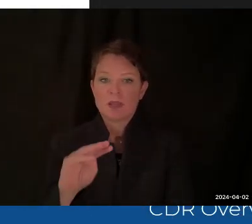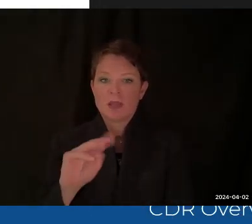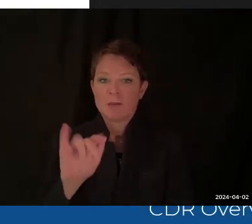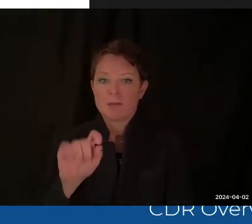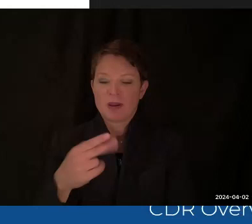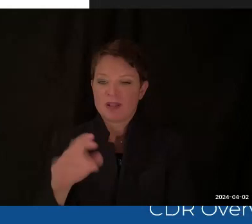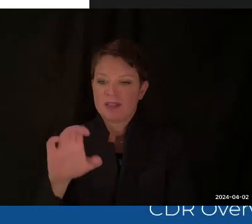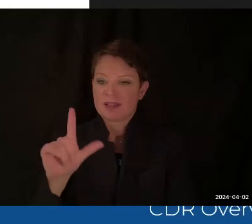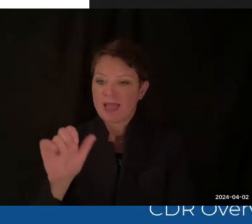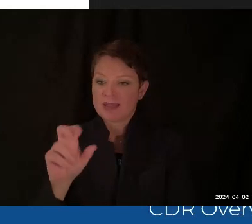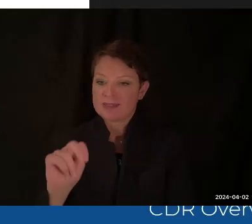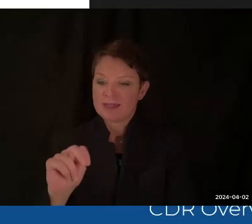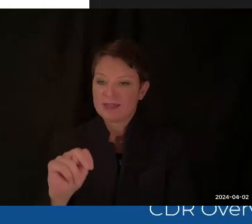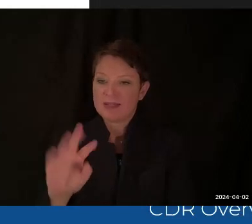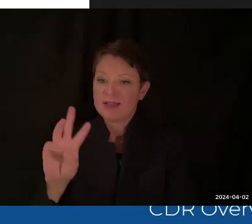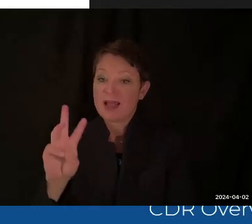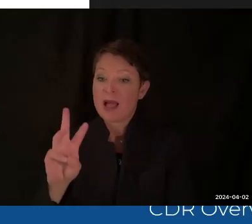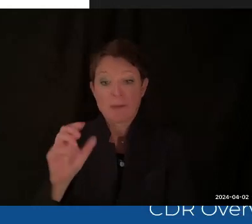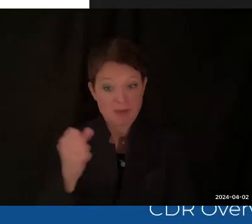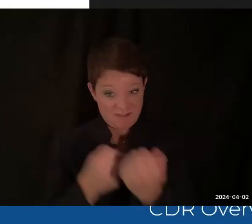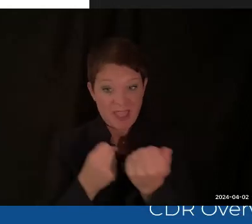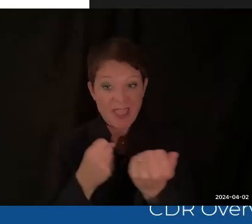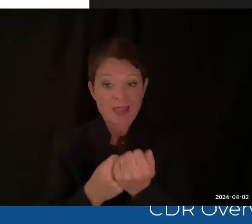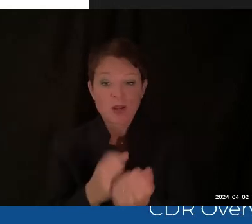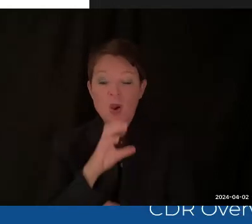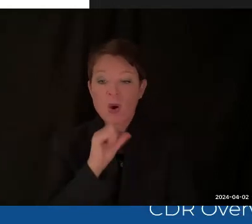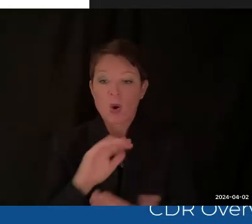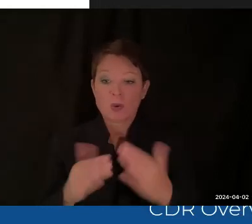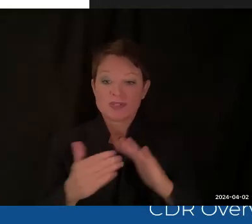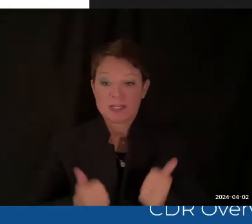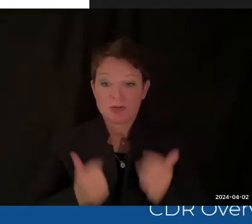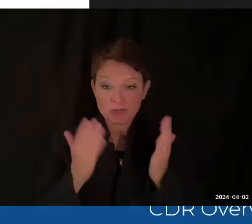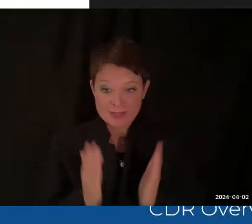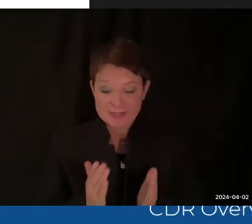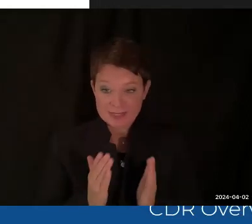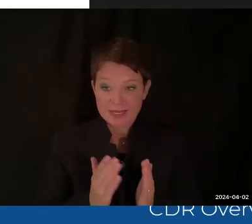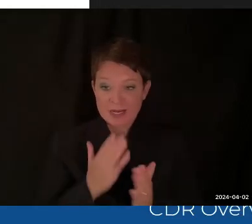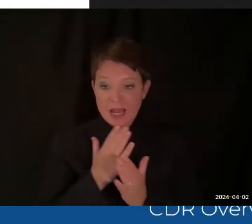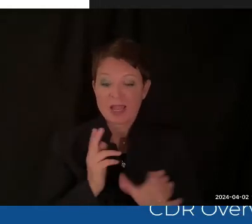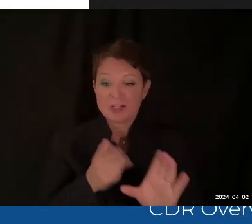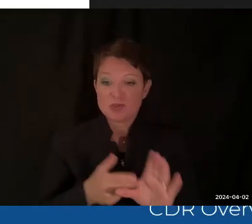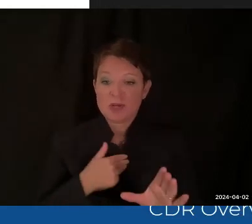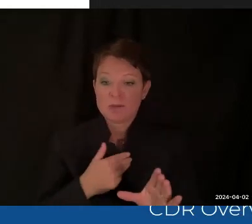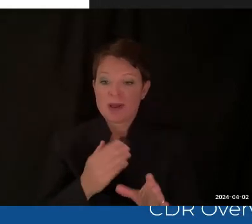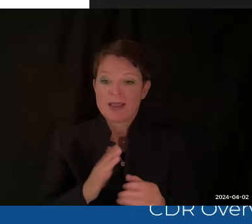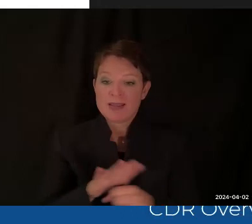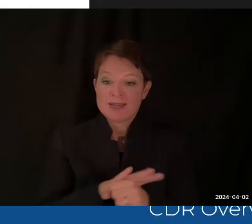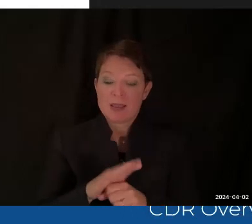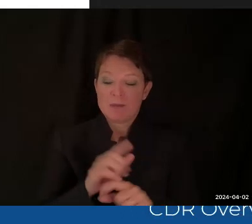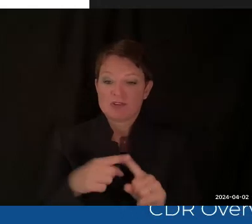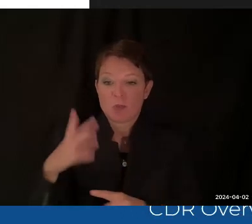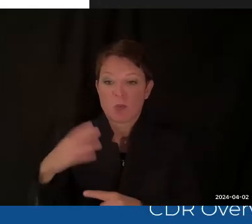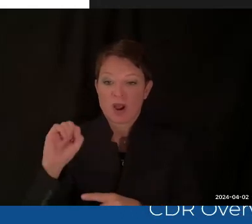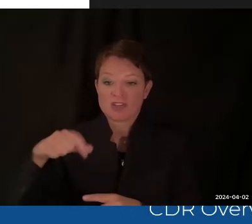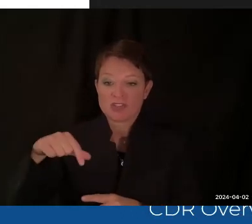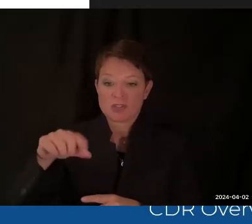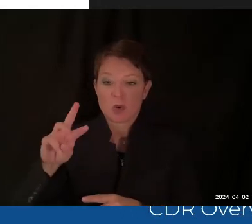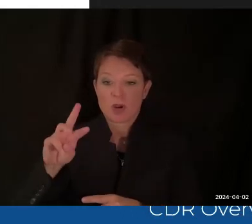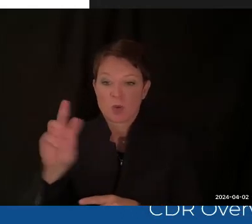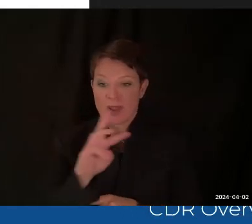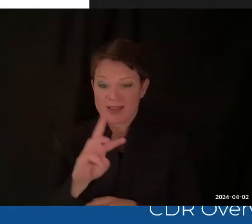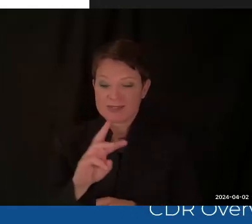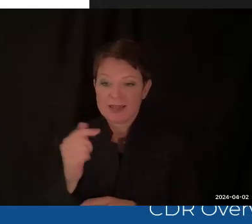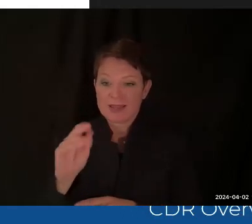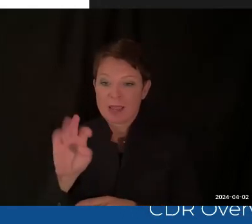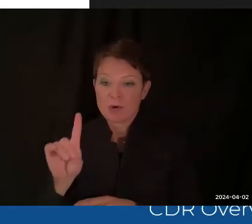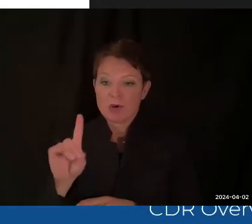Klassen. I'm a Sixers fan. I'm an Old City resident, and I join my neighbors from Washington Square West, the